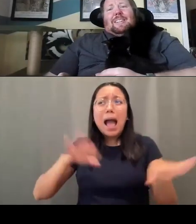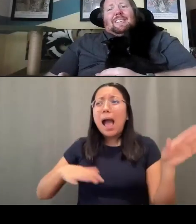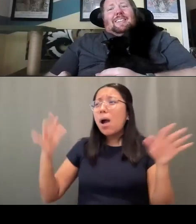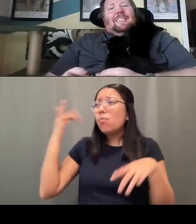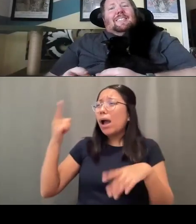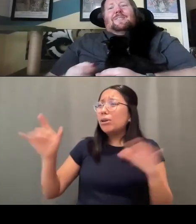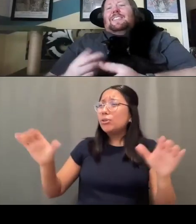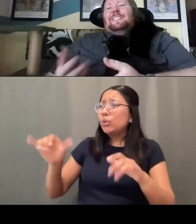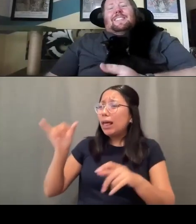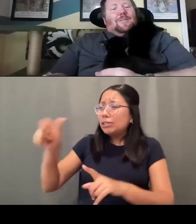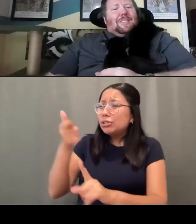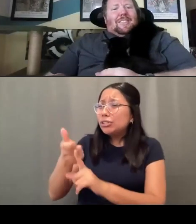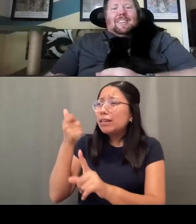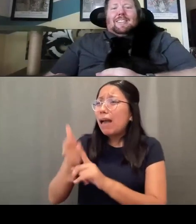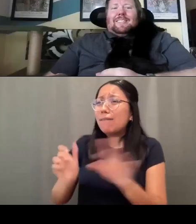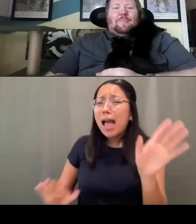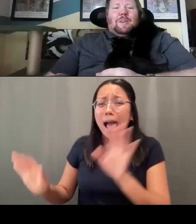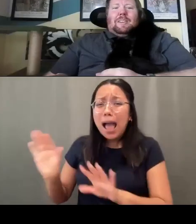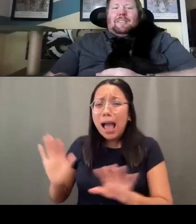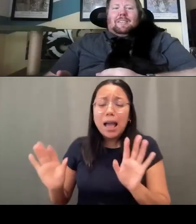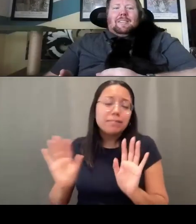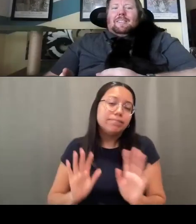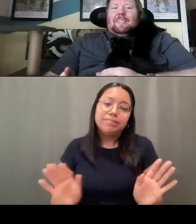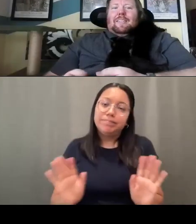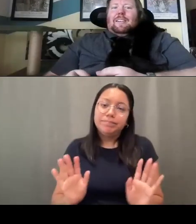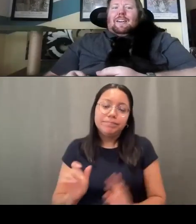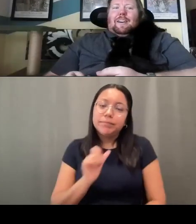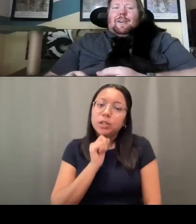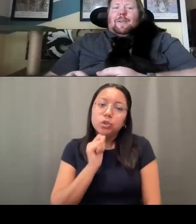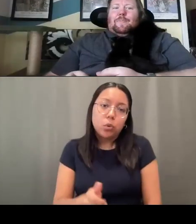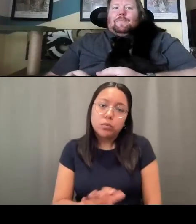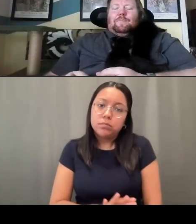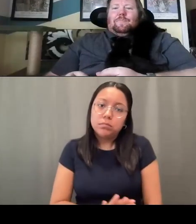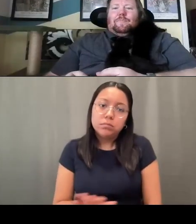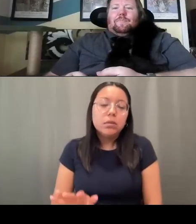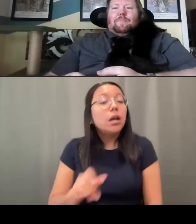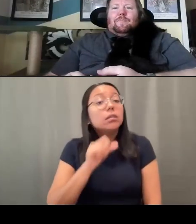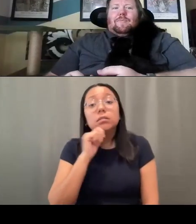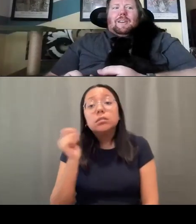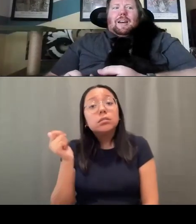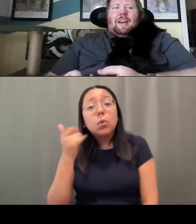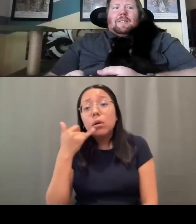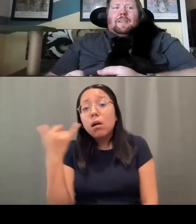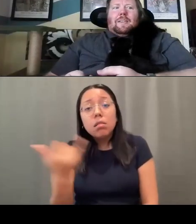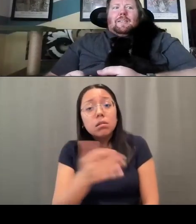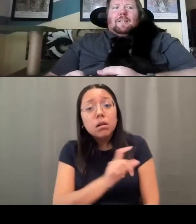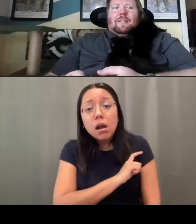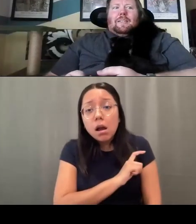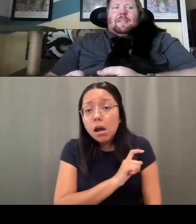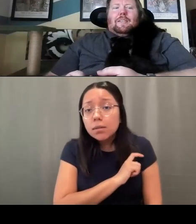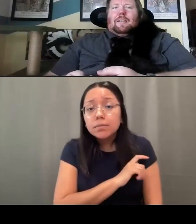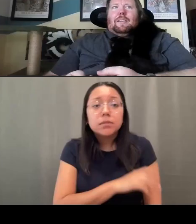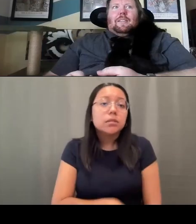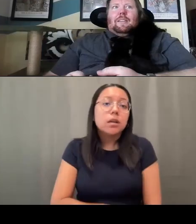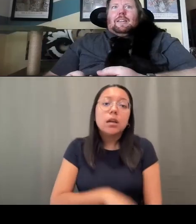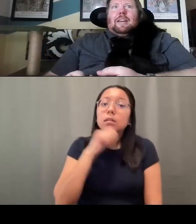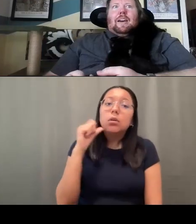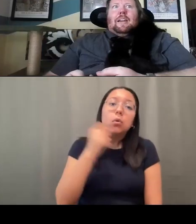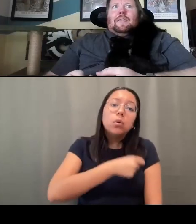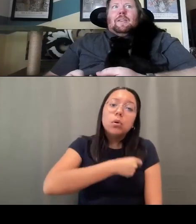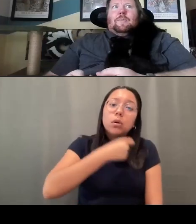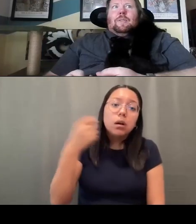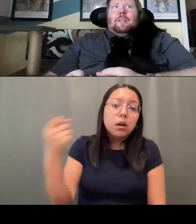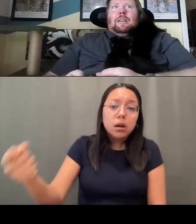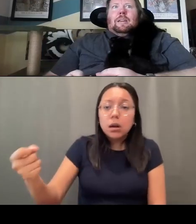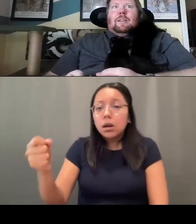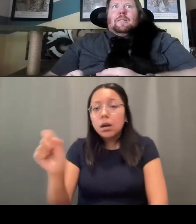on them. Nope. Don't institutionalize someone. Um, I,